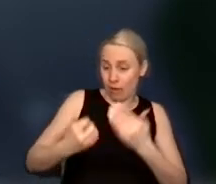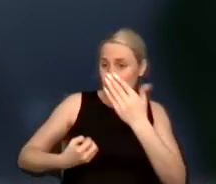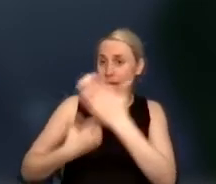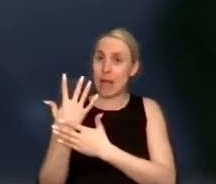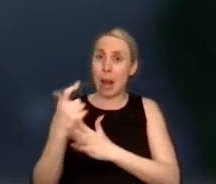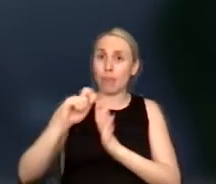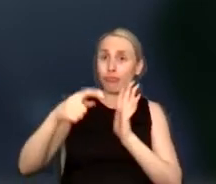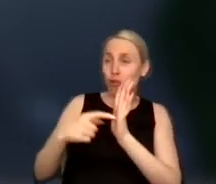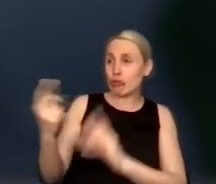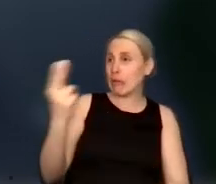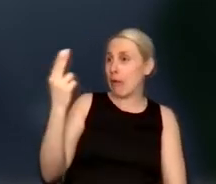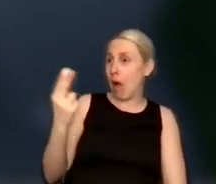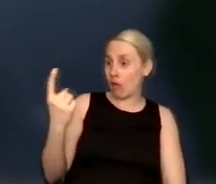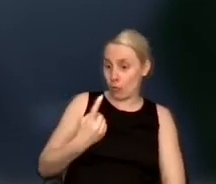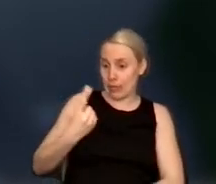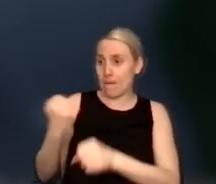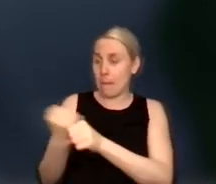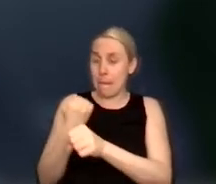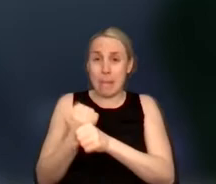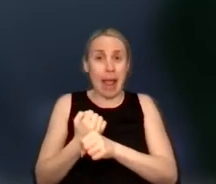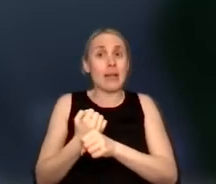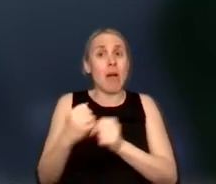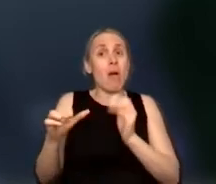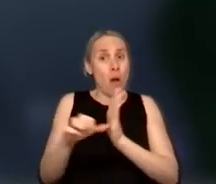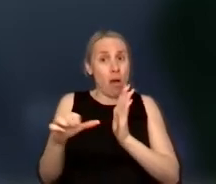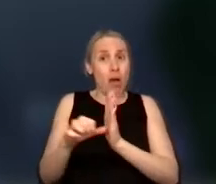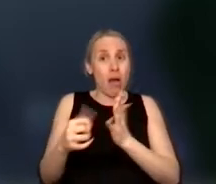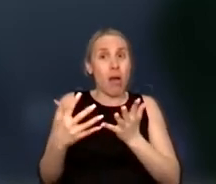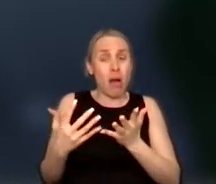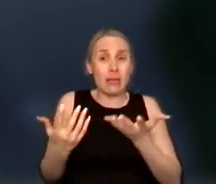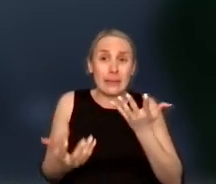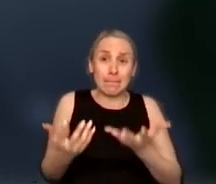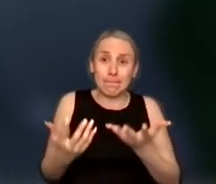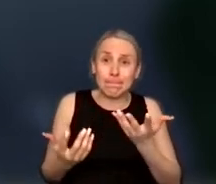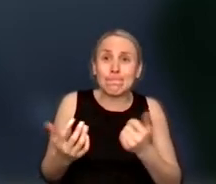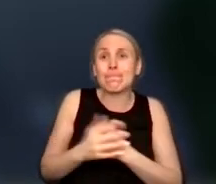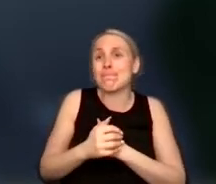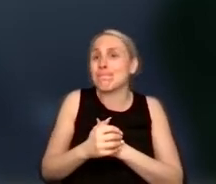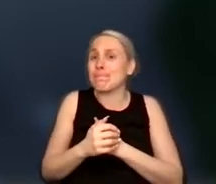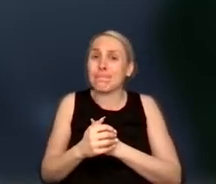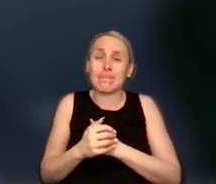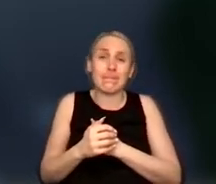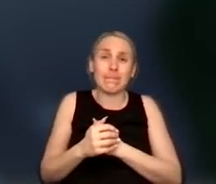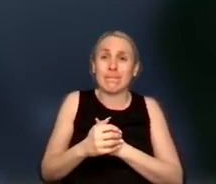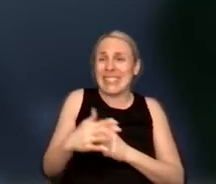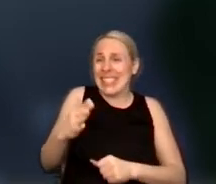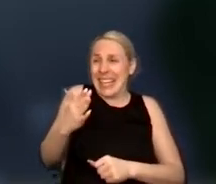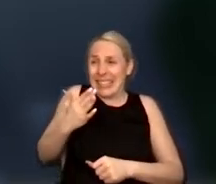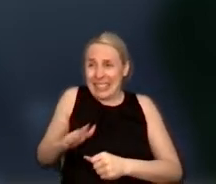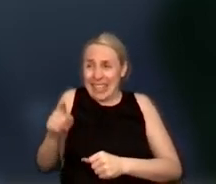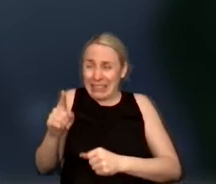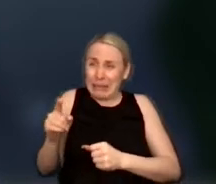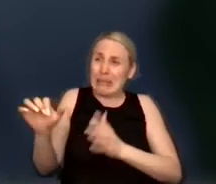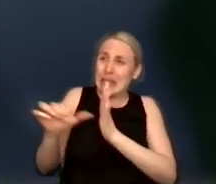something that you made up that no one necessarily needs, but that you feel like the endeavor of making it